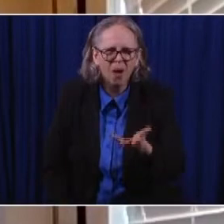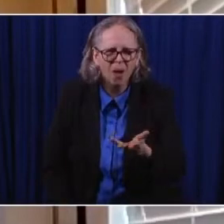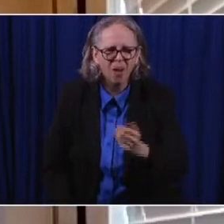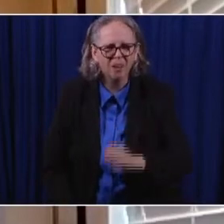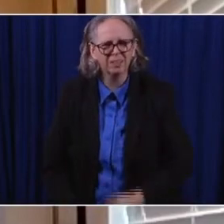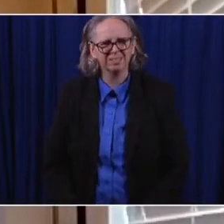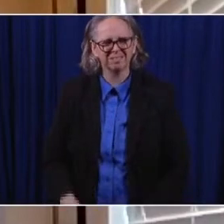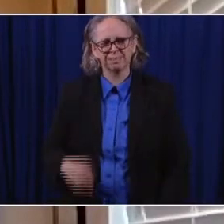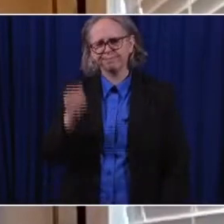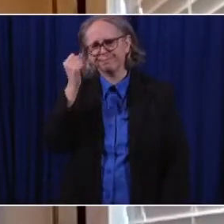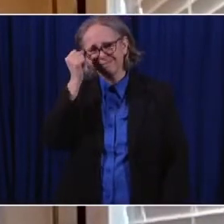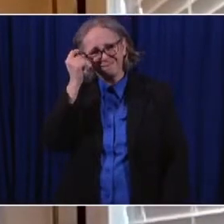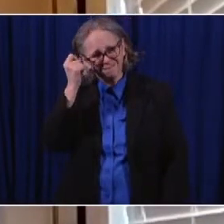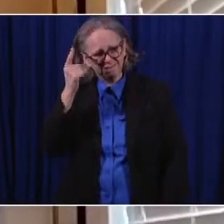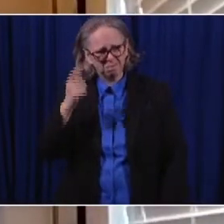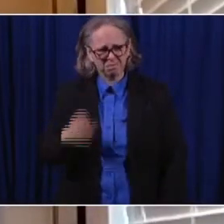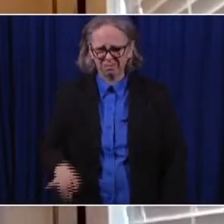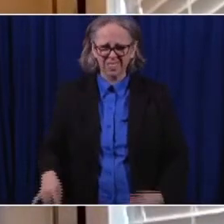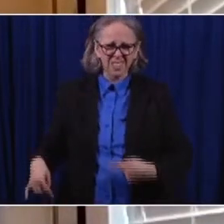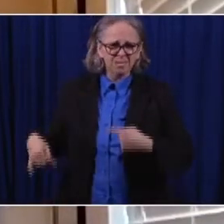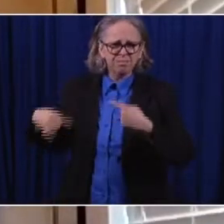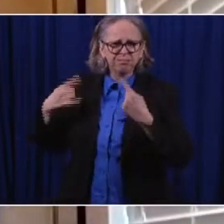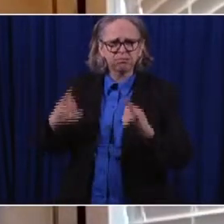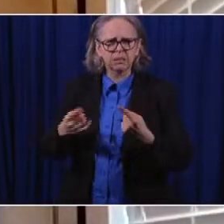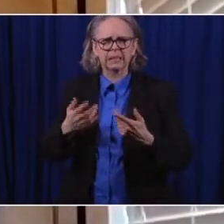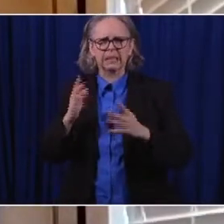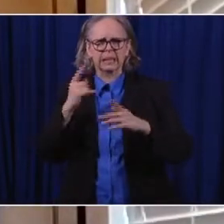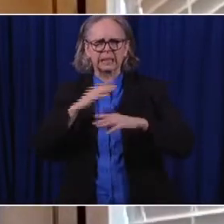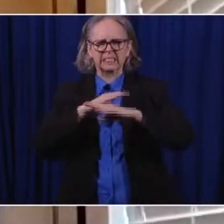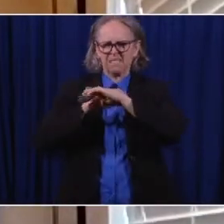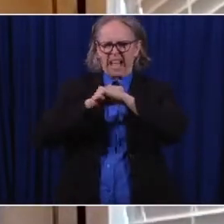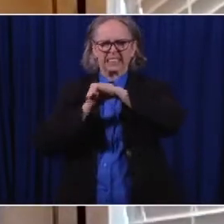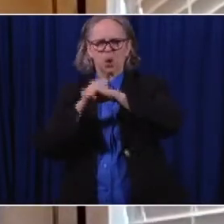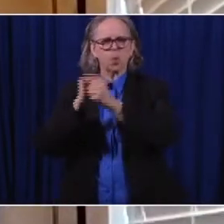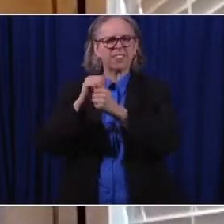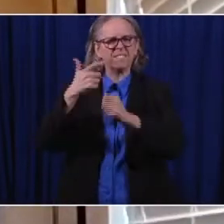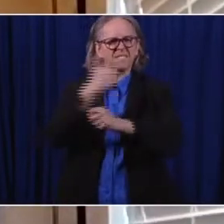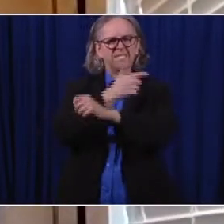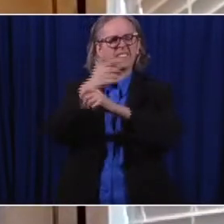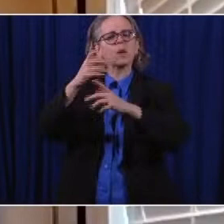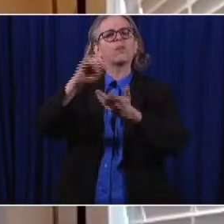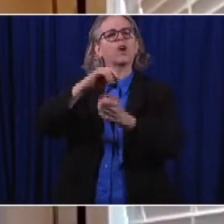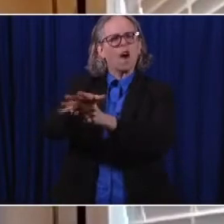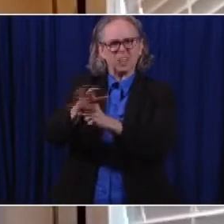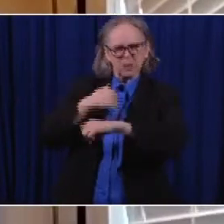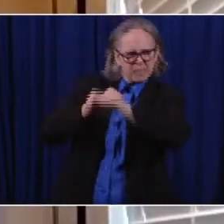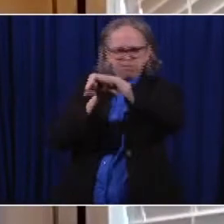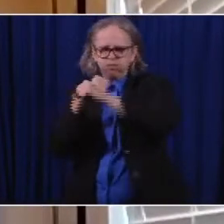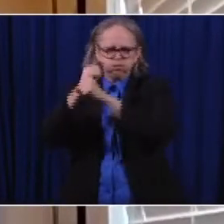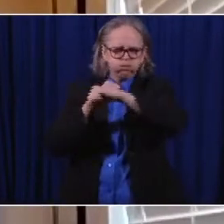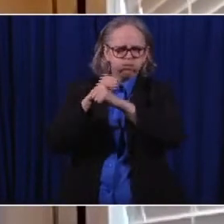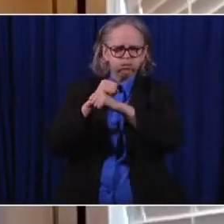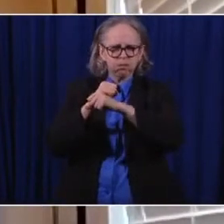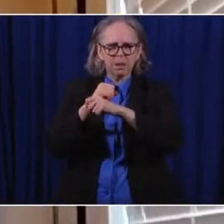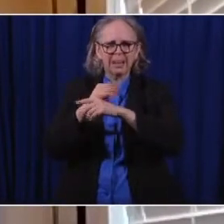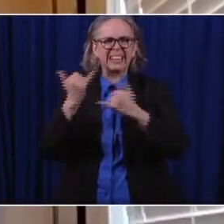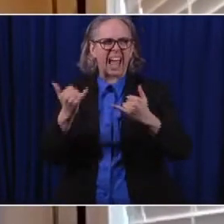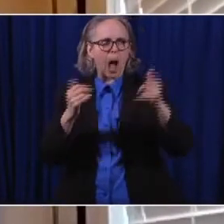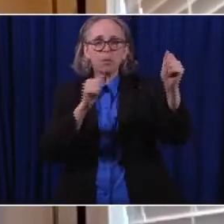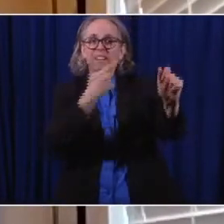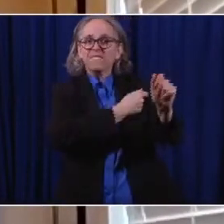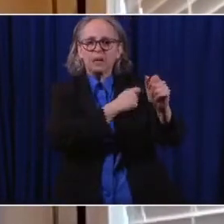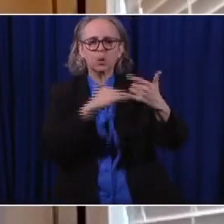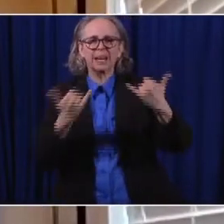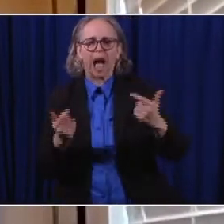play defense to now having both an offensive and a defensive game. But we can't stop playing defense, wearing our